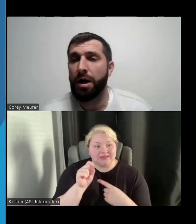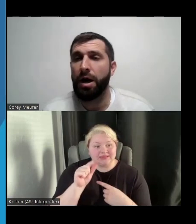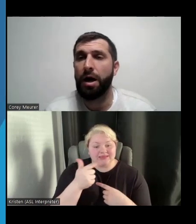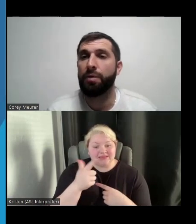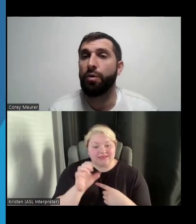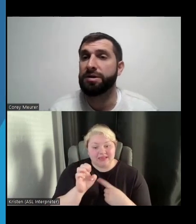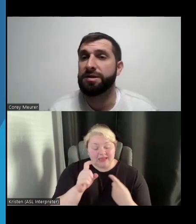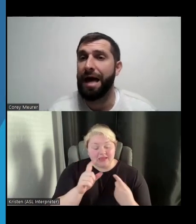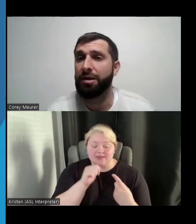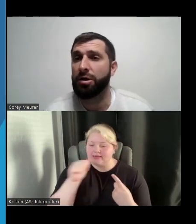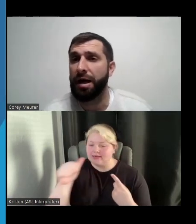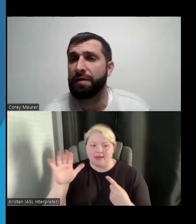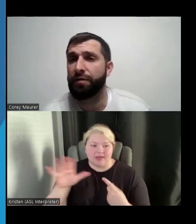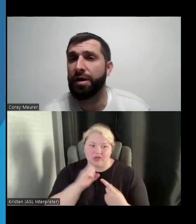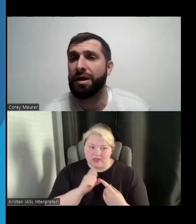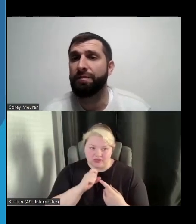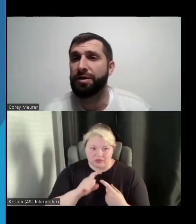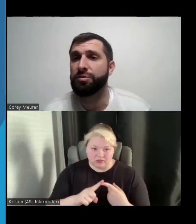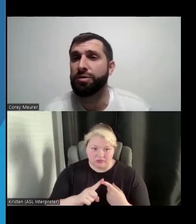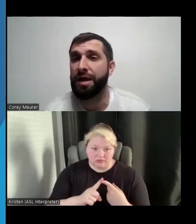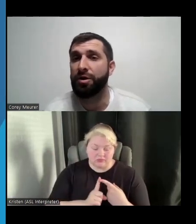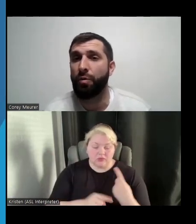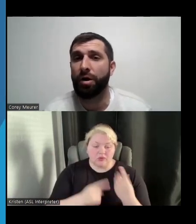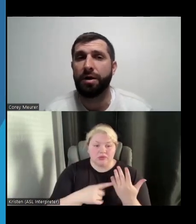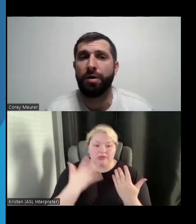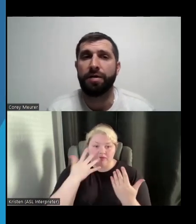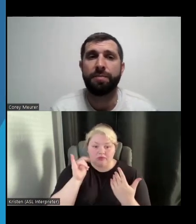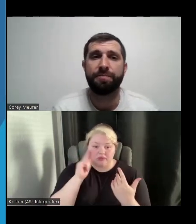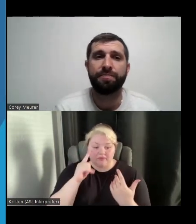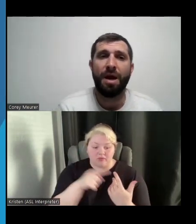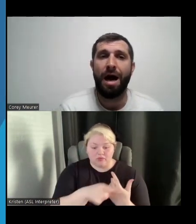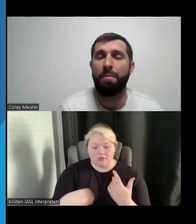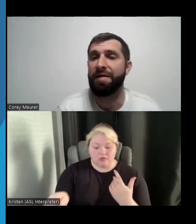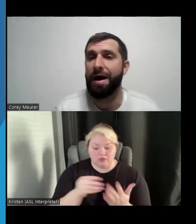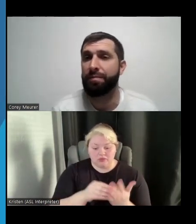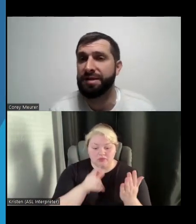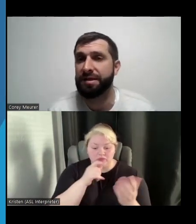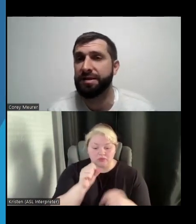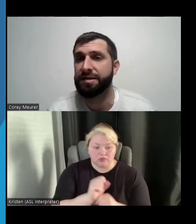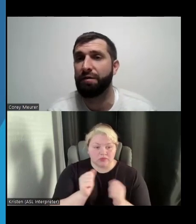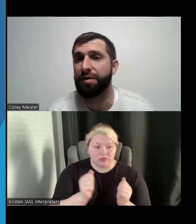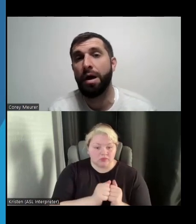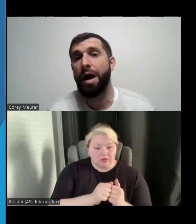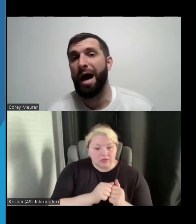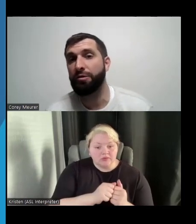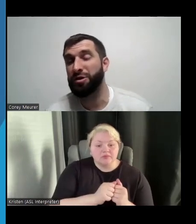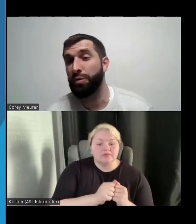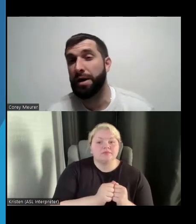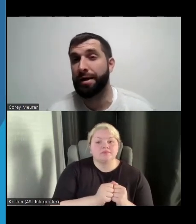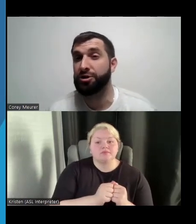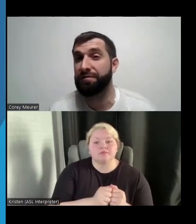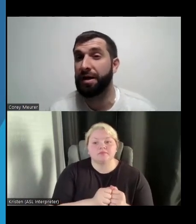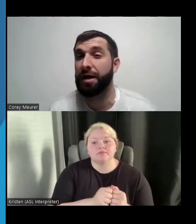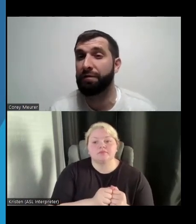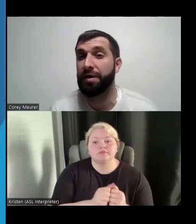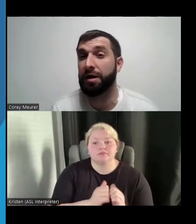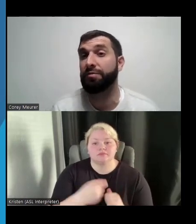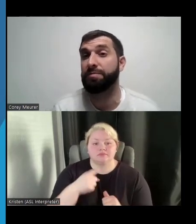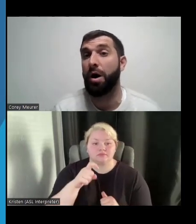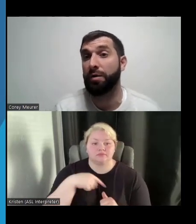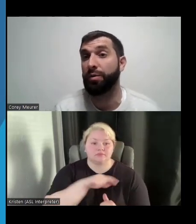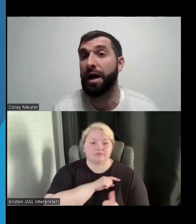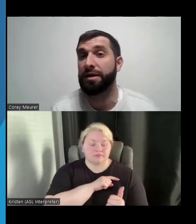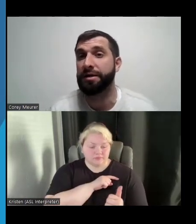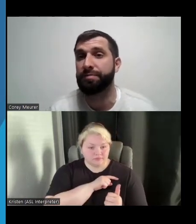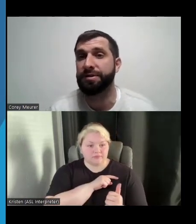age. And what does that look like for individuals that you're working with? How may that present itself, and how should we kind of shift to intervene